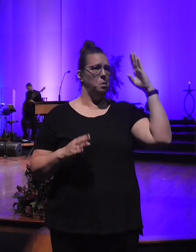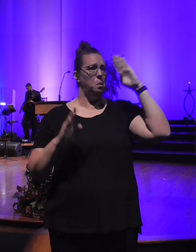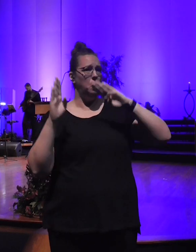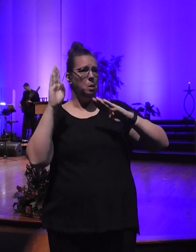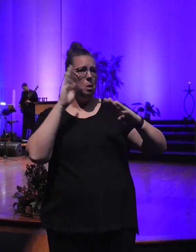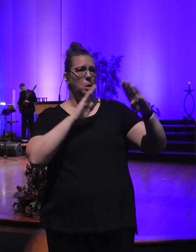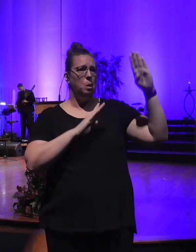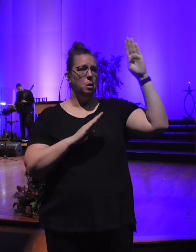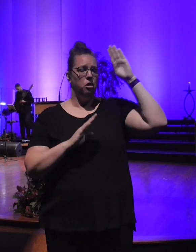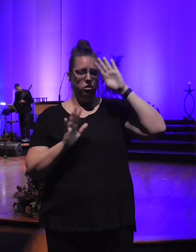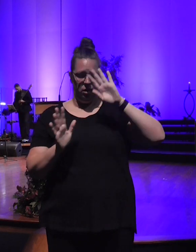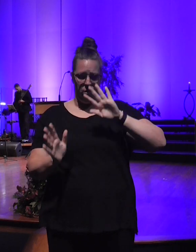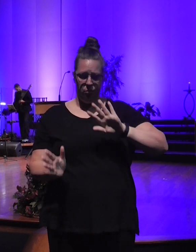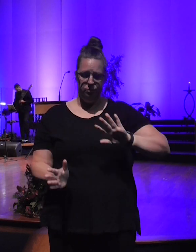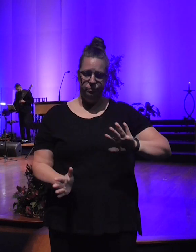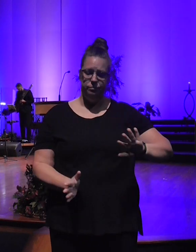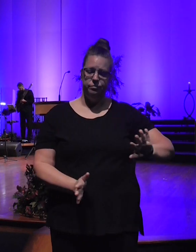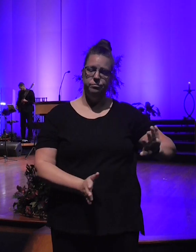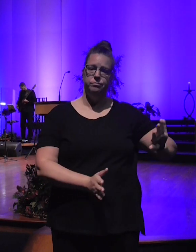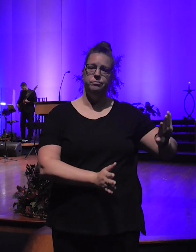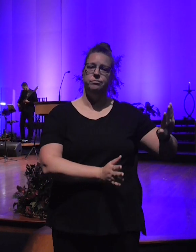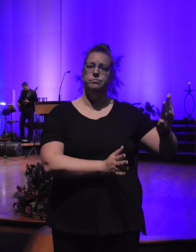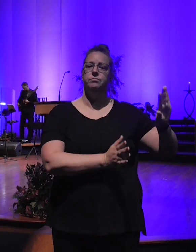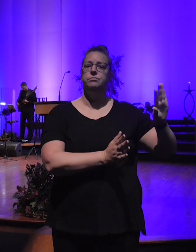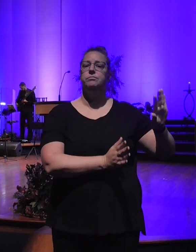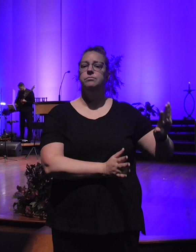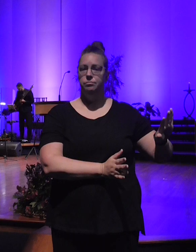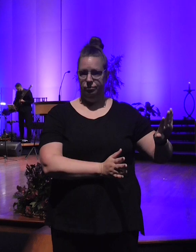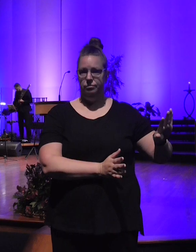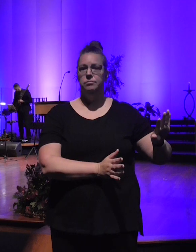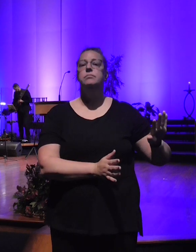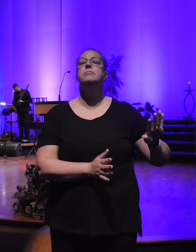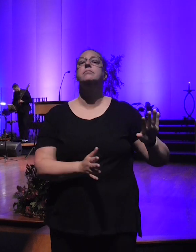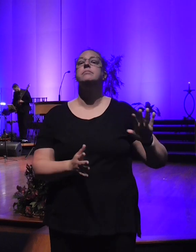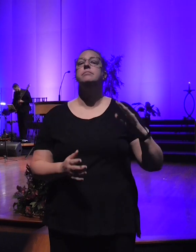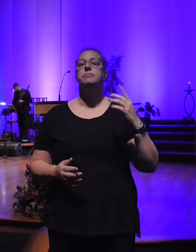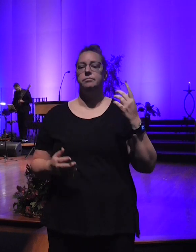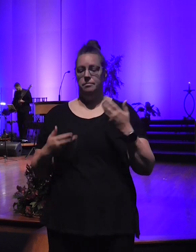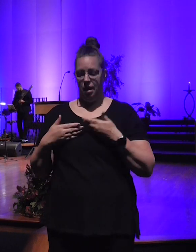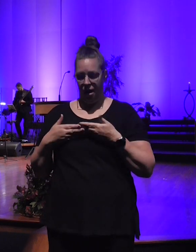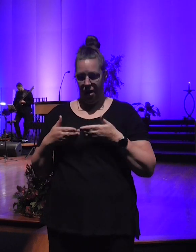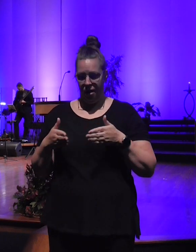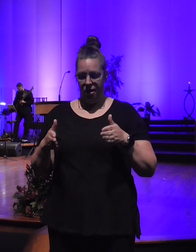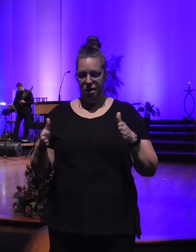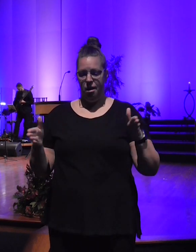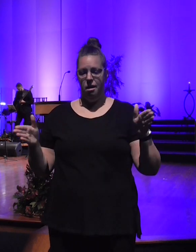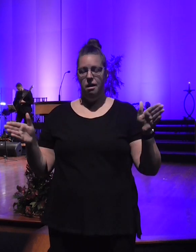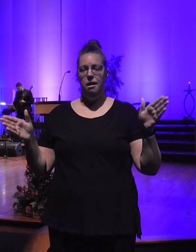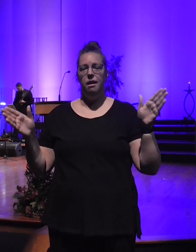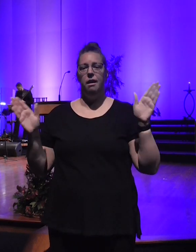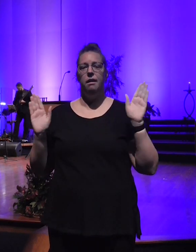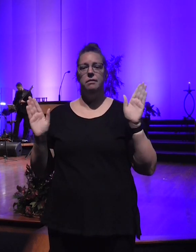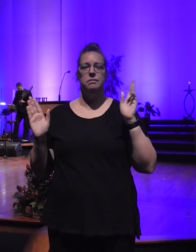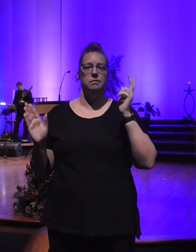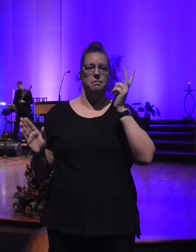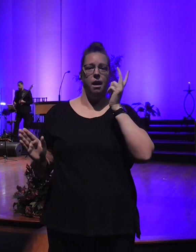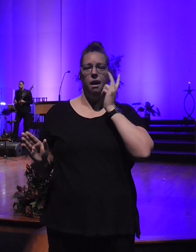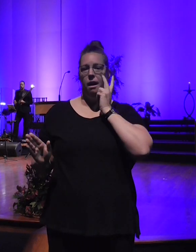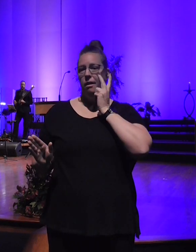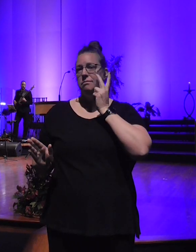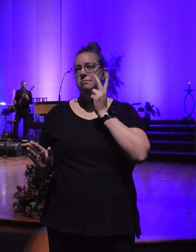worry fall away from me. I open my eyes